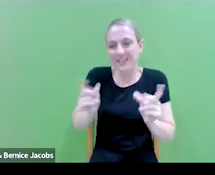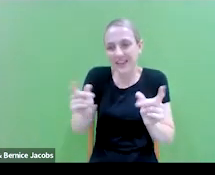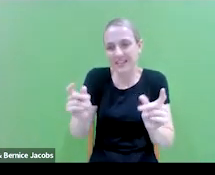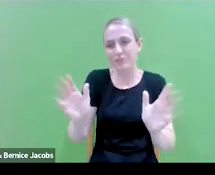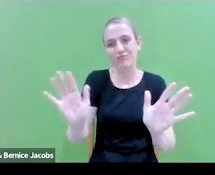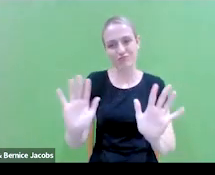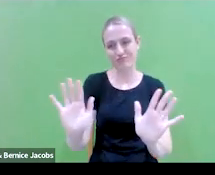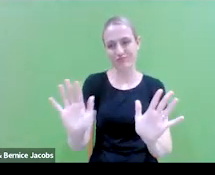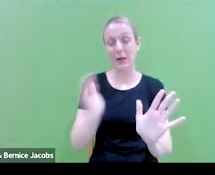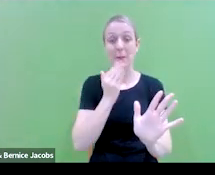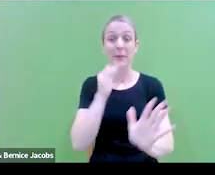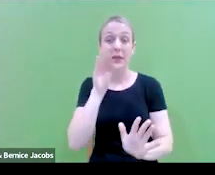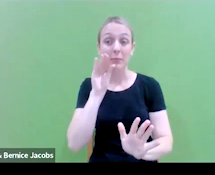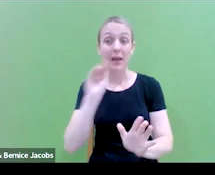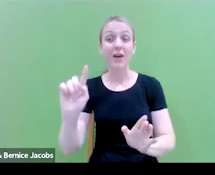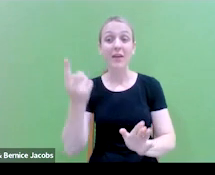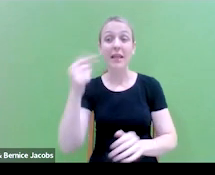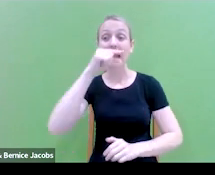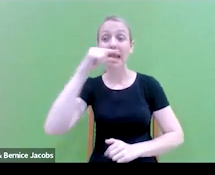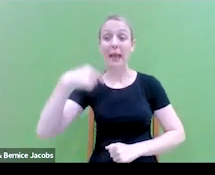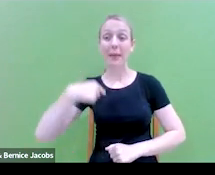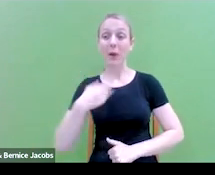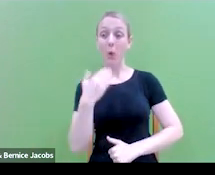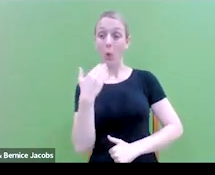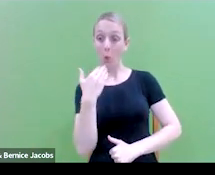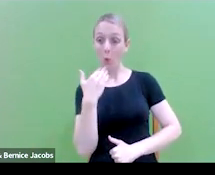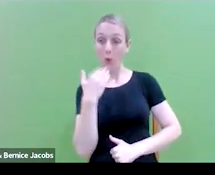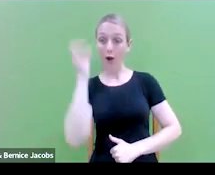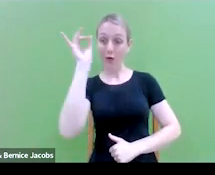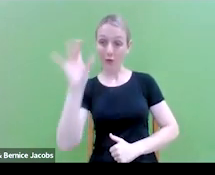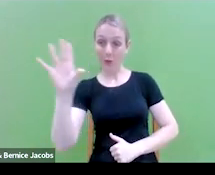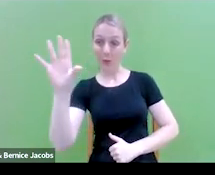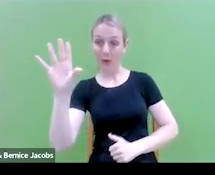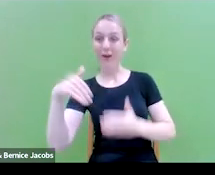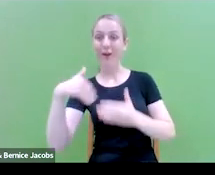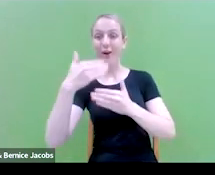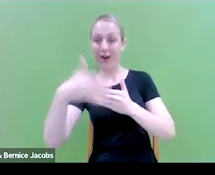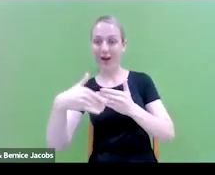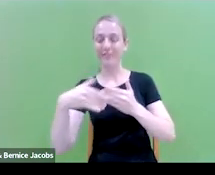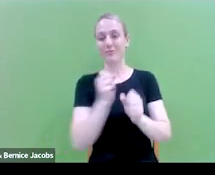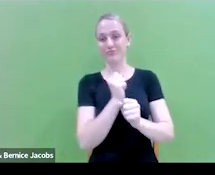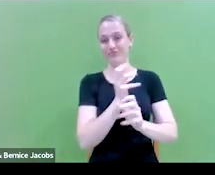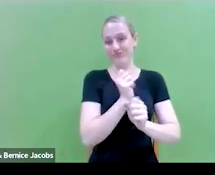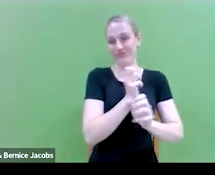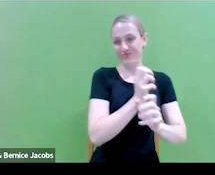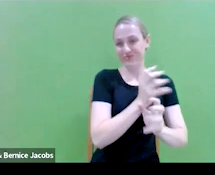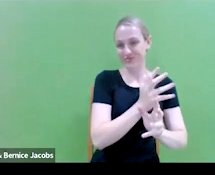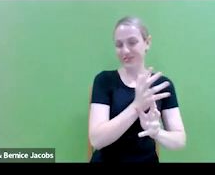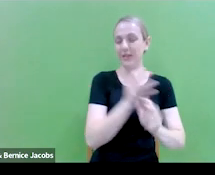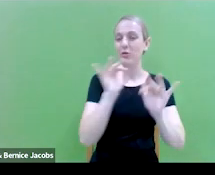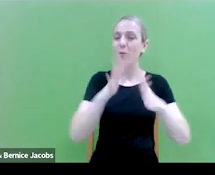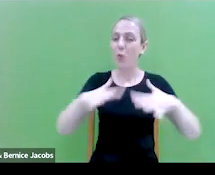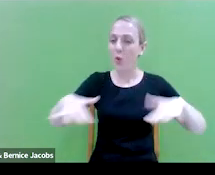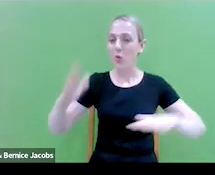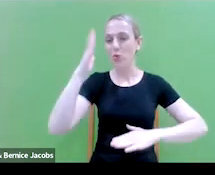speak, please try to identify yourself before speaking, just so that we can help some of our members who